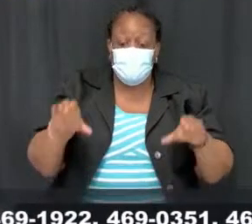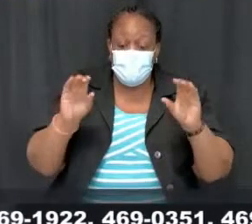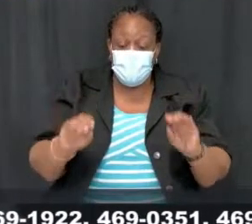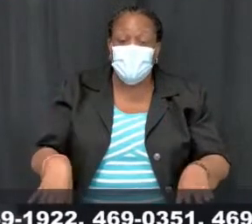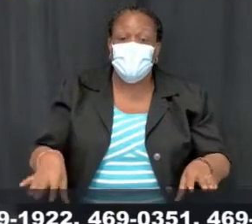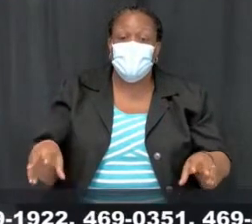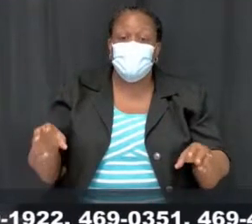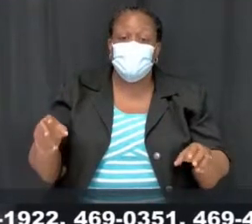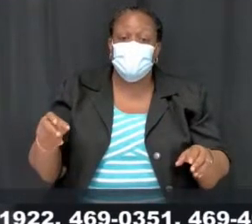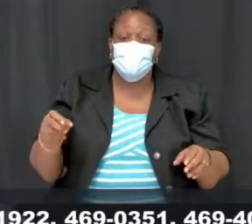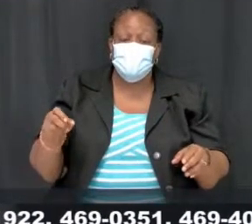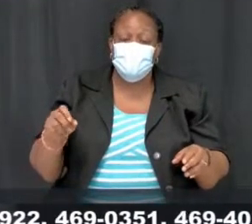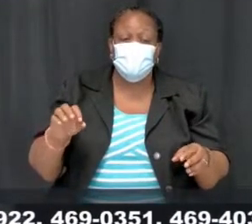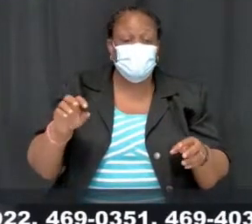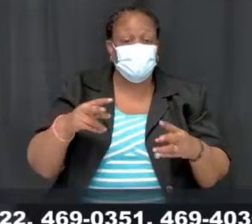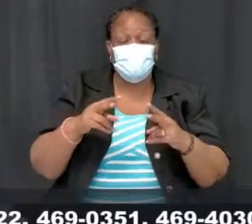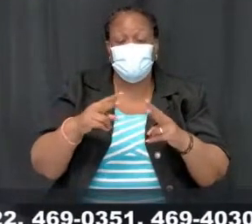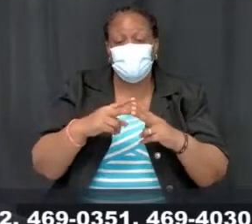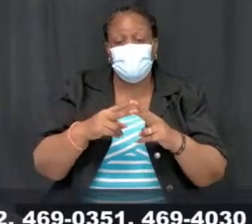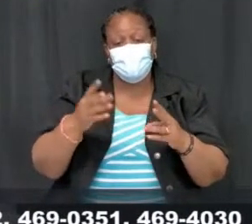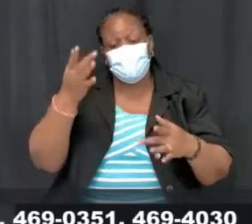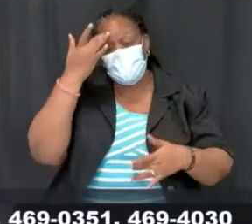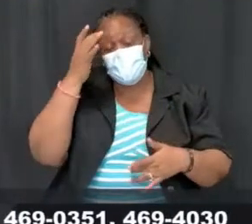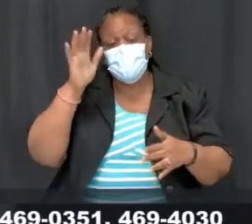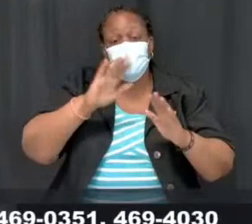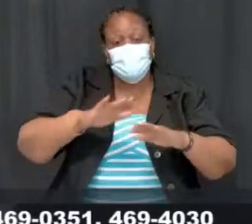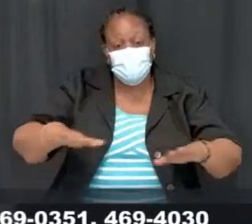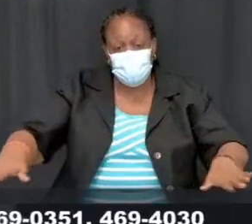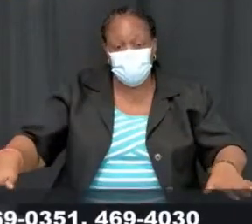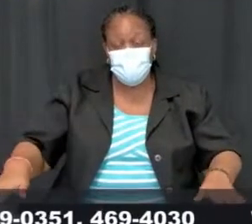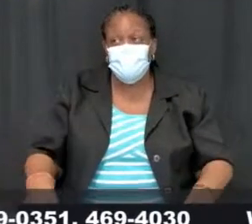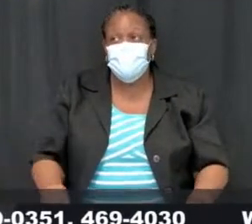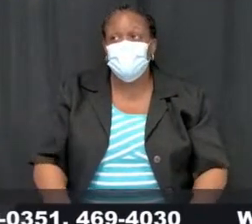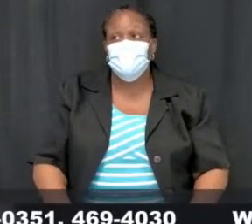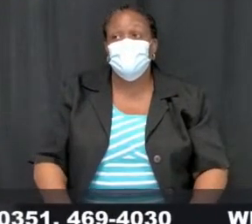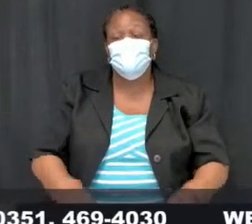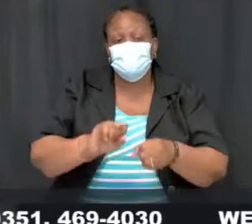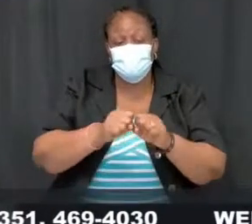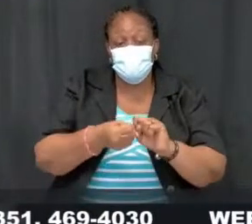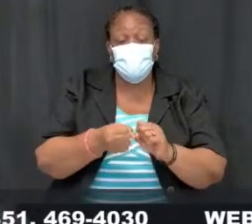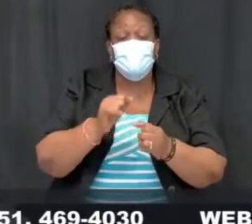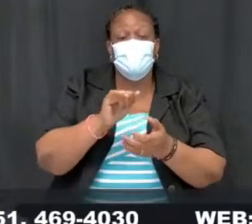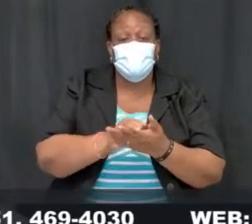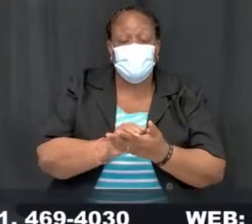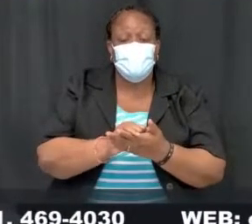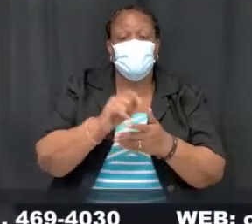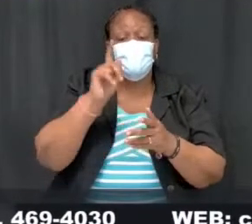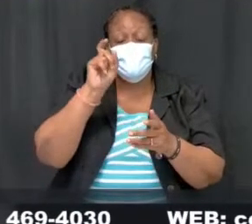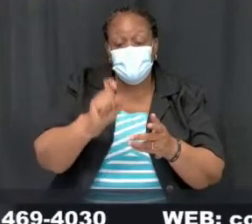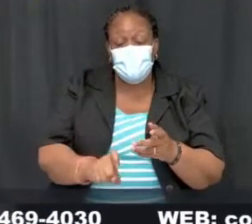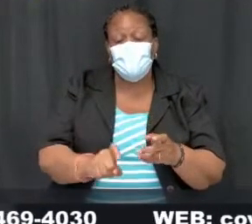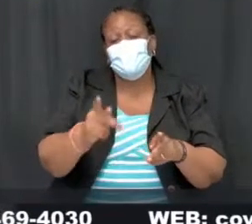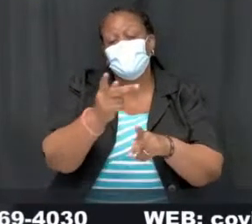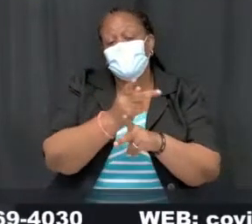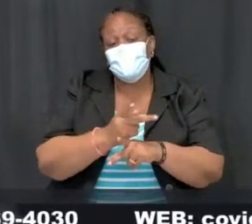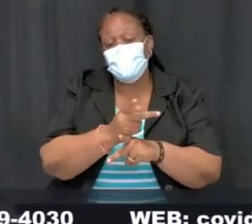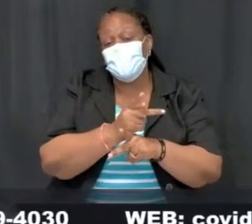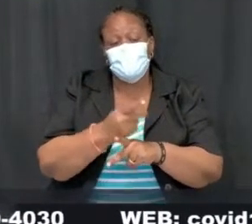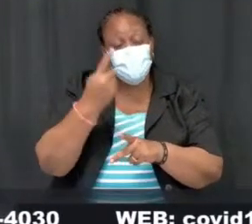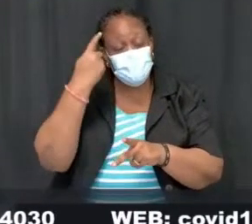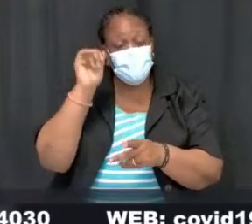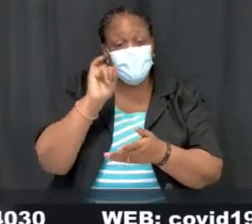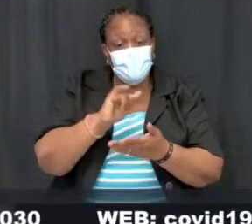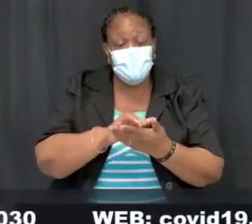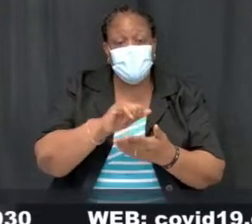days we said with the original virus children were doing well, but data coming out of countries where the Delta variant is rampant shows